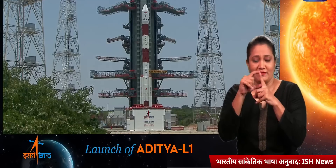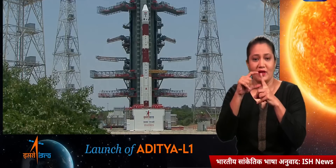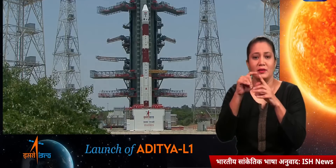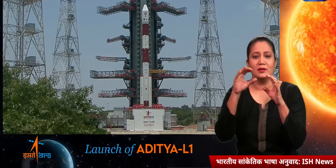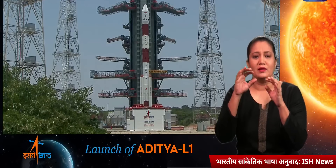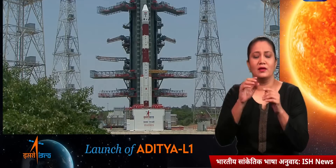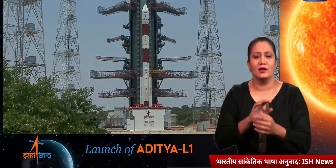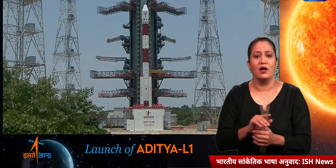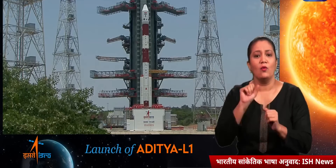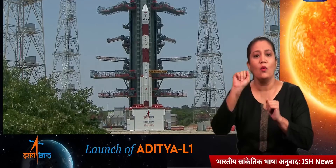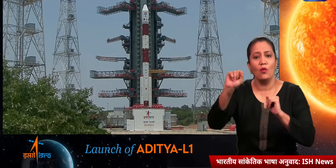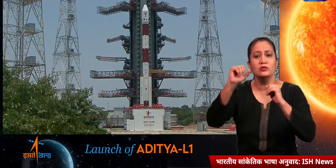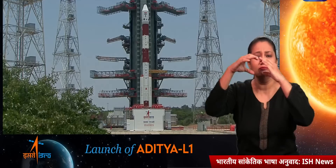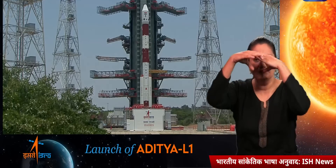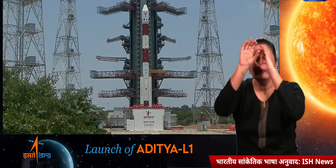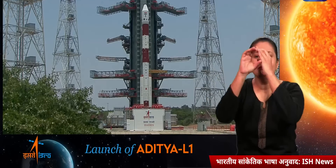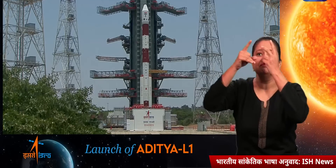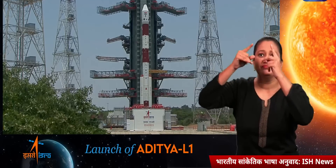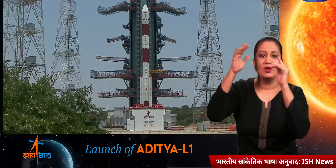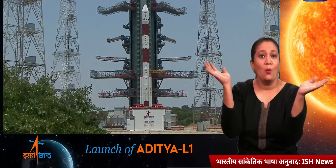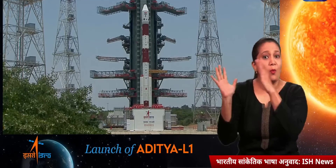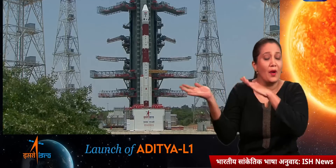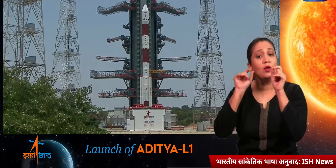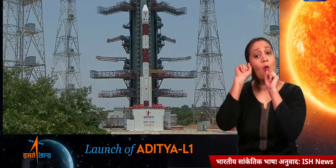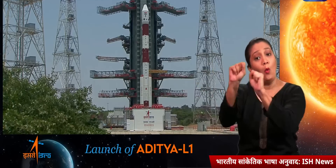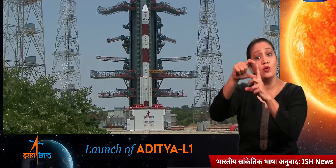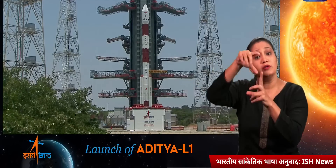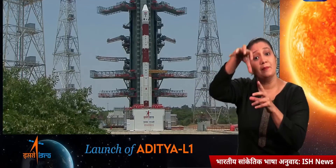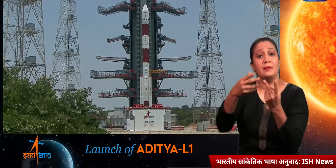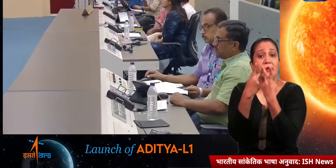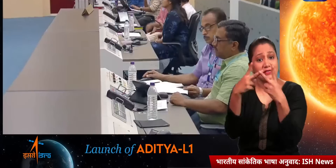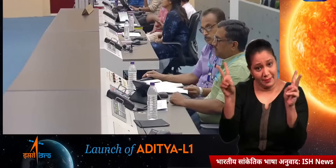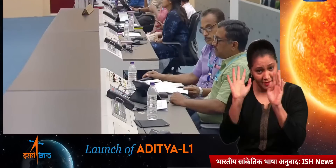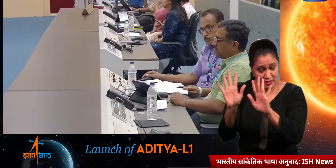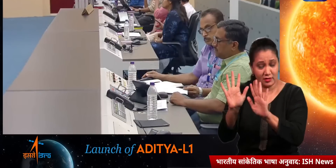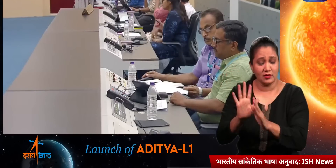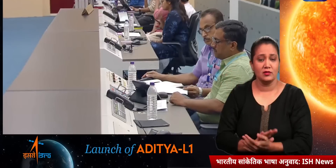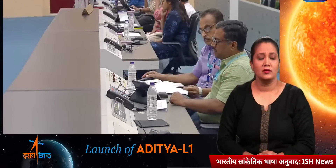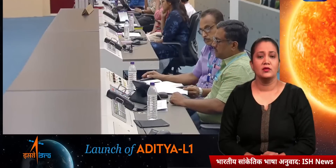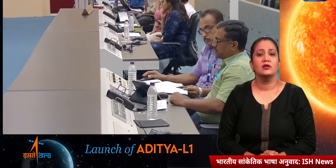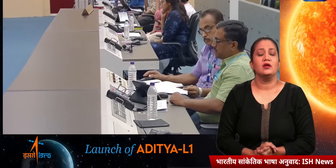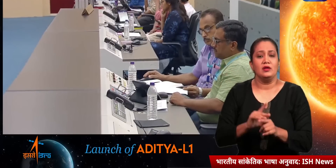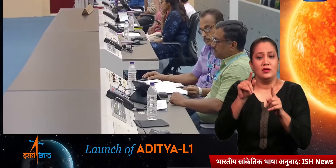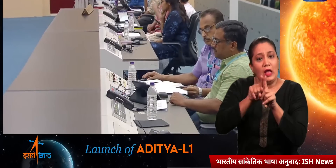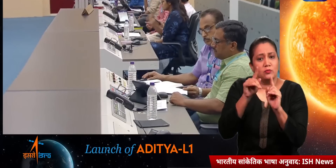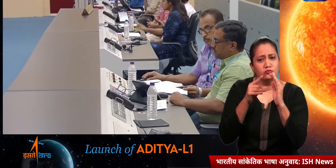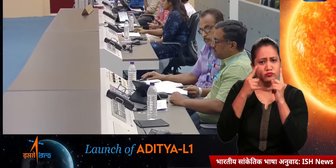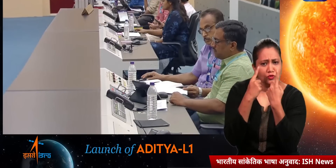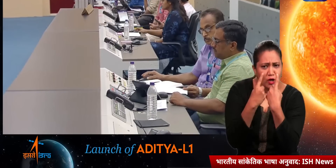meteorology department which keeps a very close watch on the weather at the launch base.